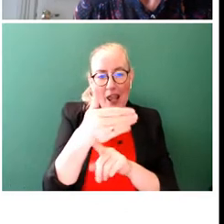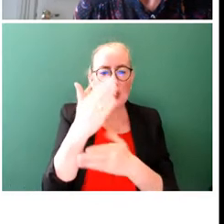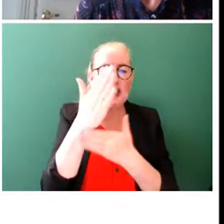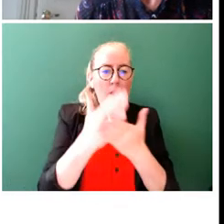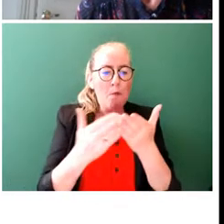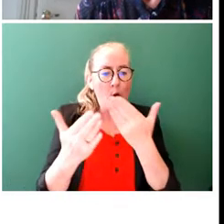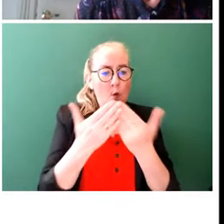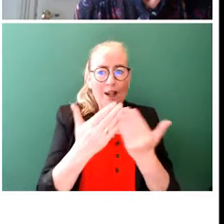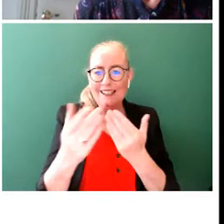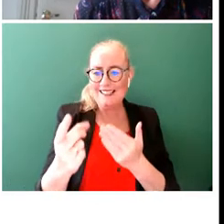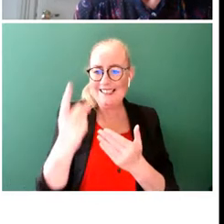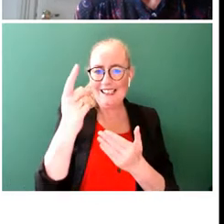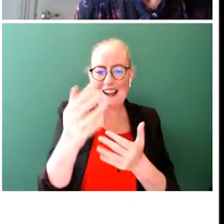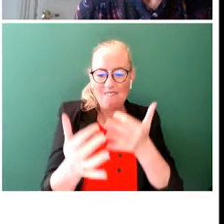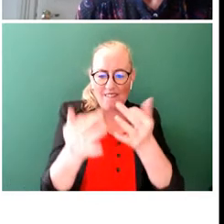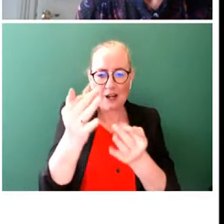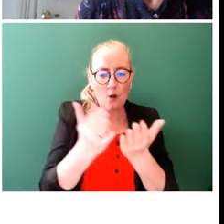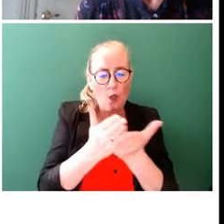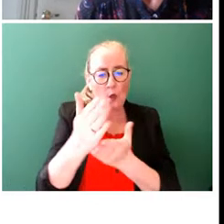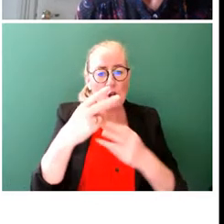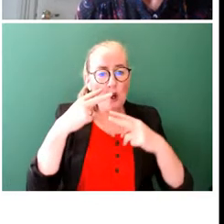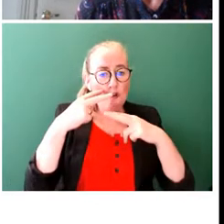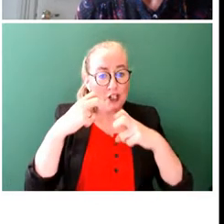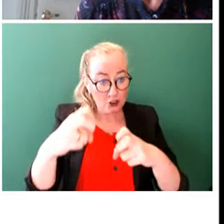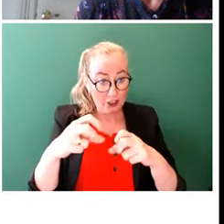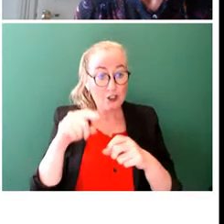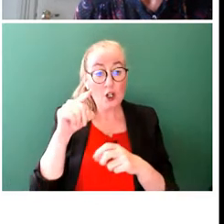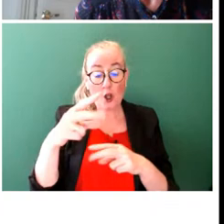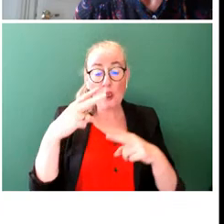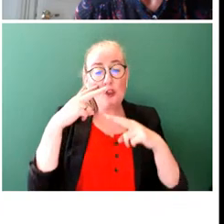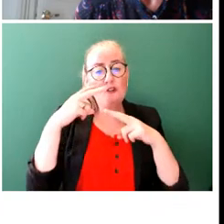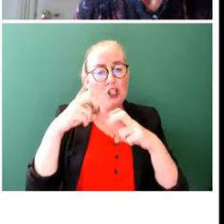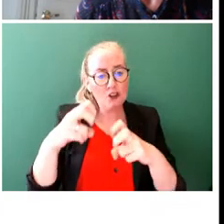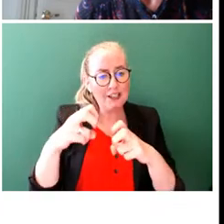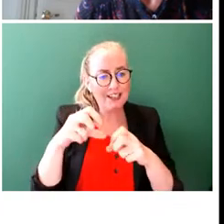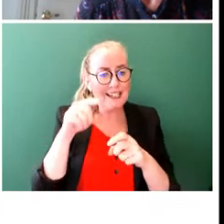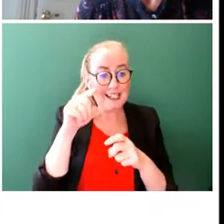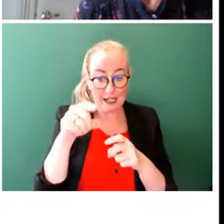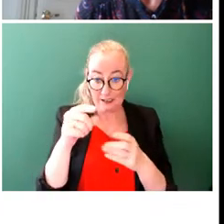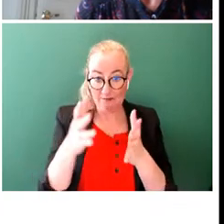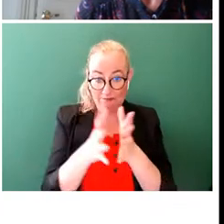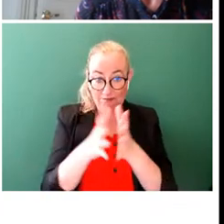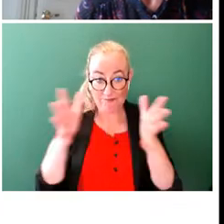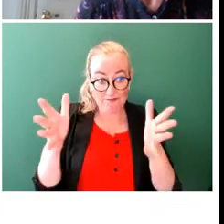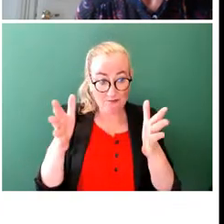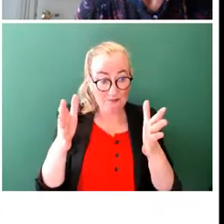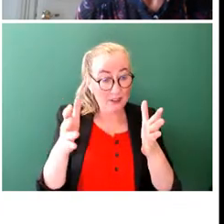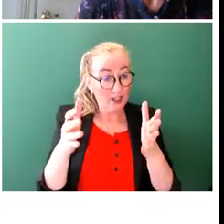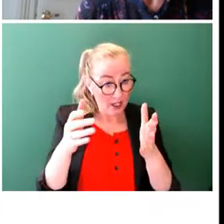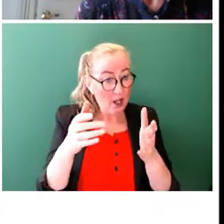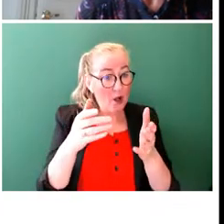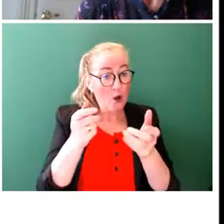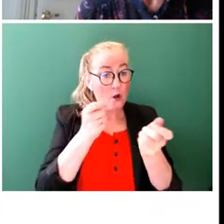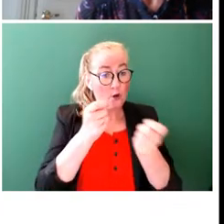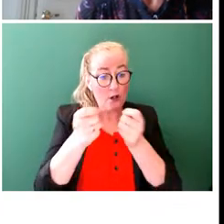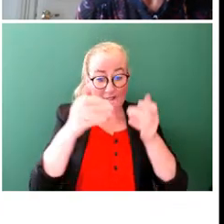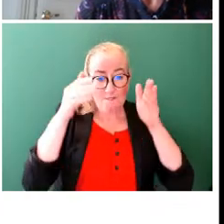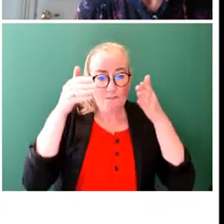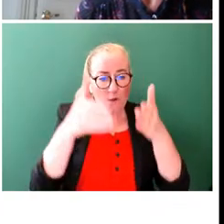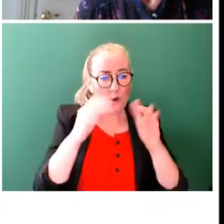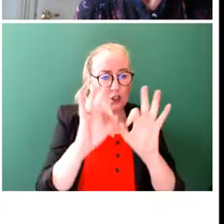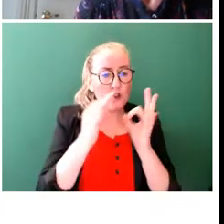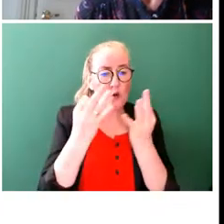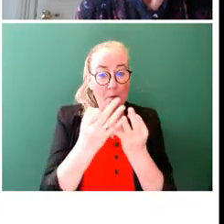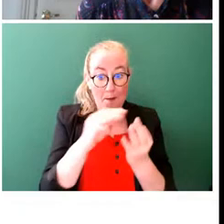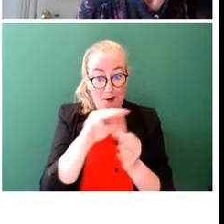of the research. The research is a quantitative research, and it was also conducted with focus groups with people with